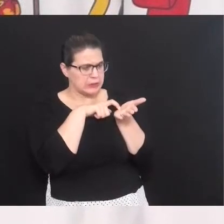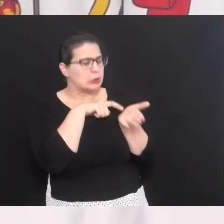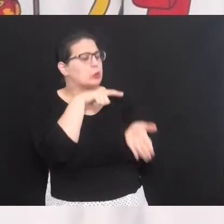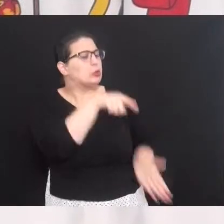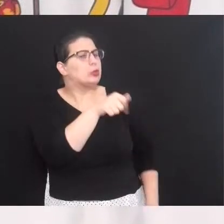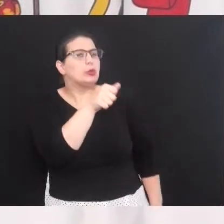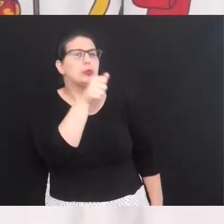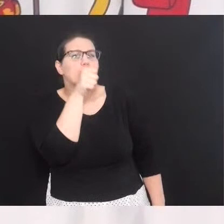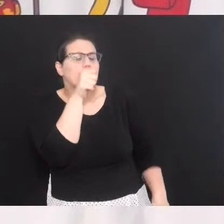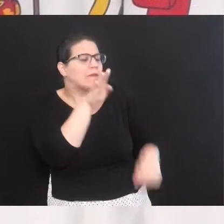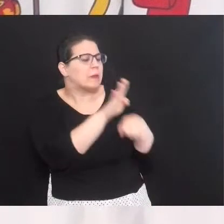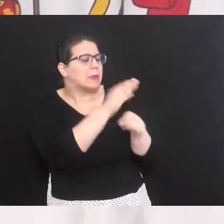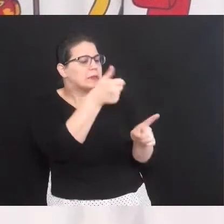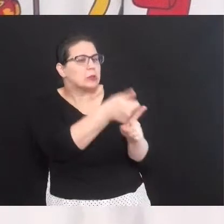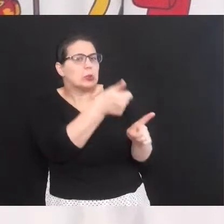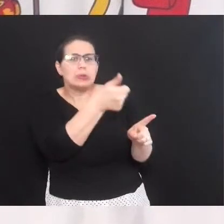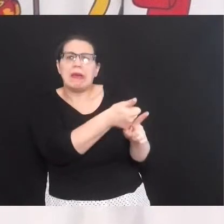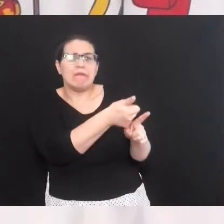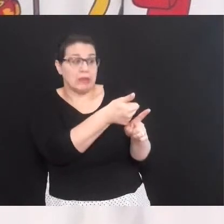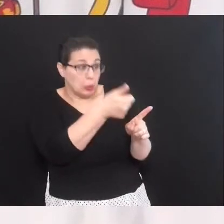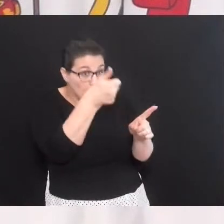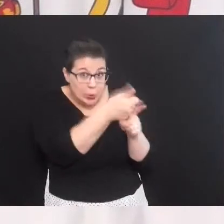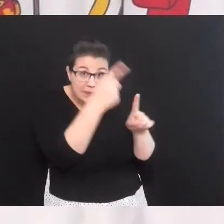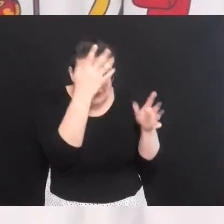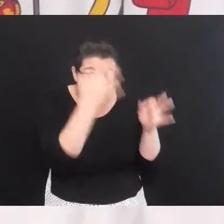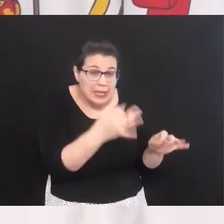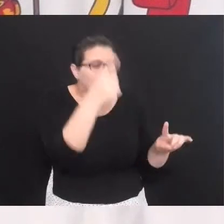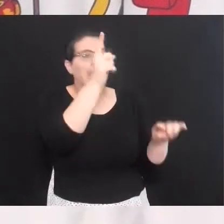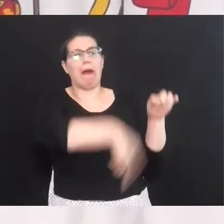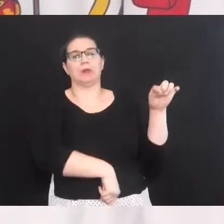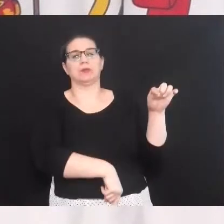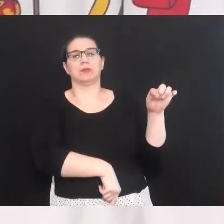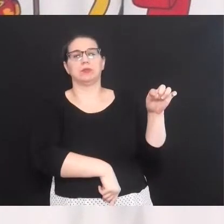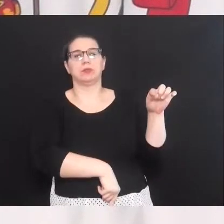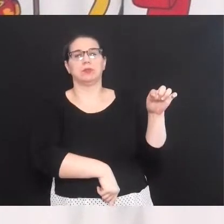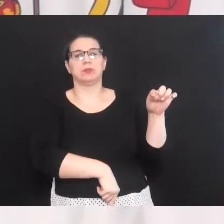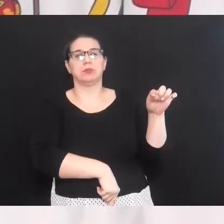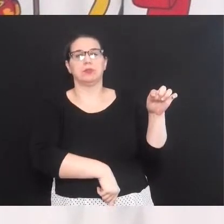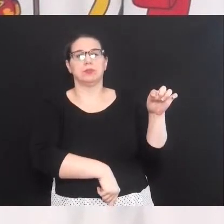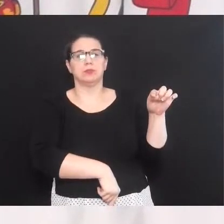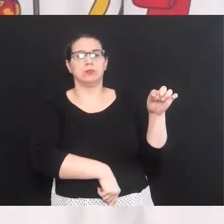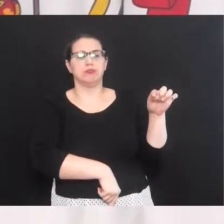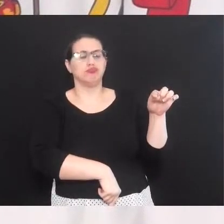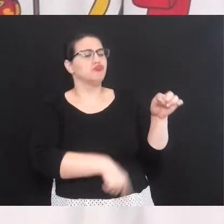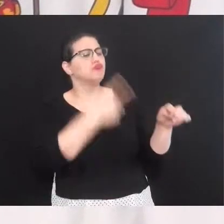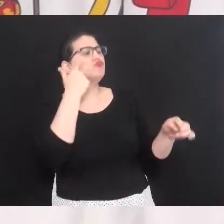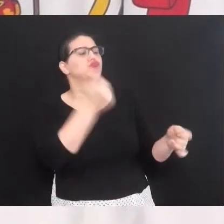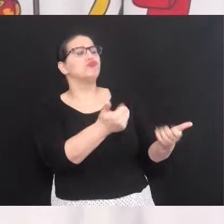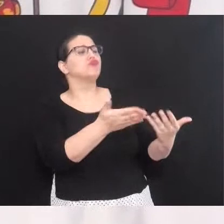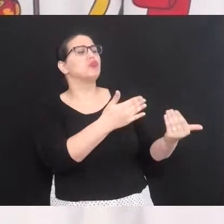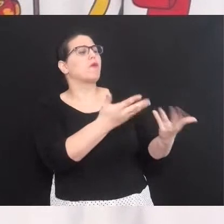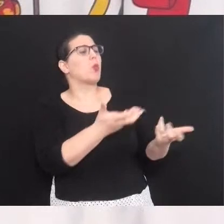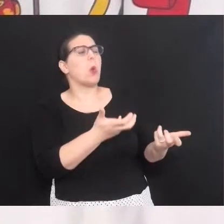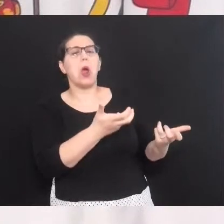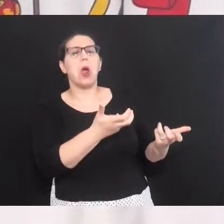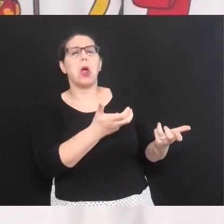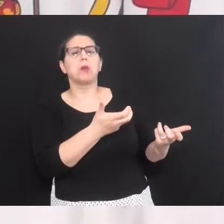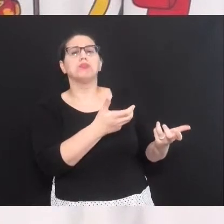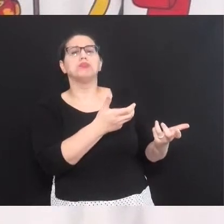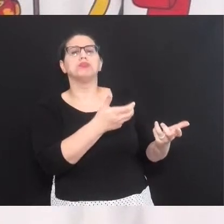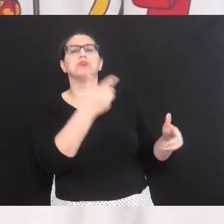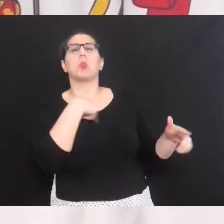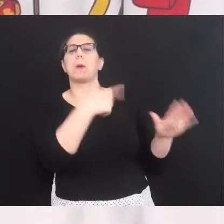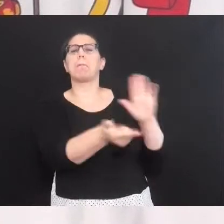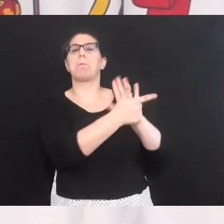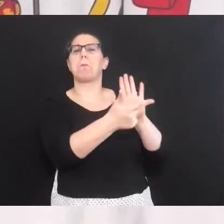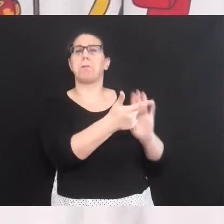business couldn't decide on their own what that they wanted to do. Now,